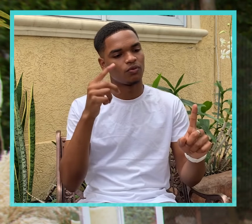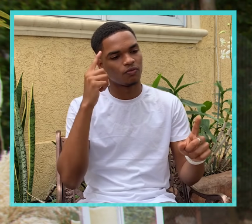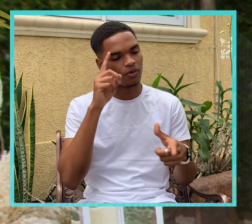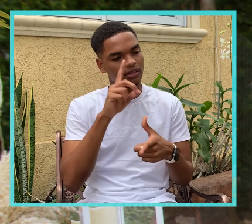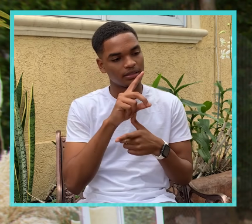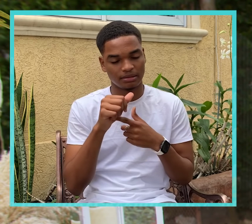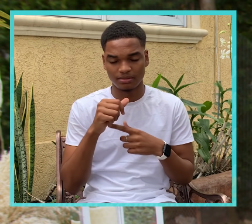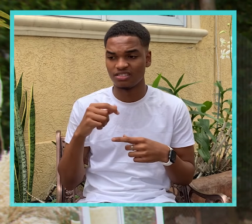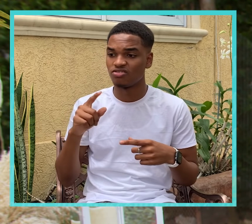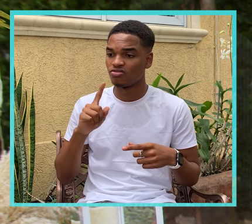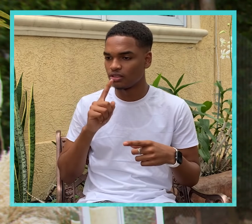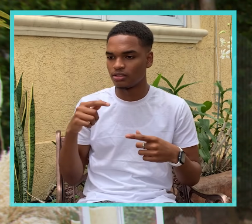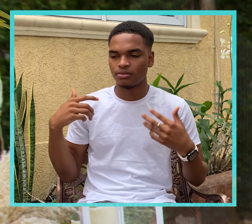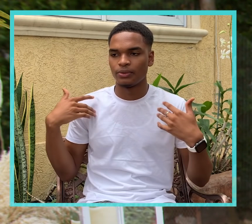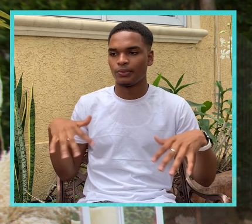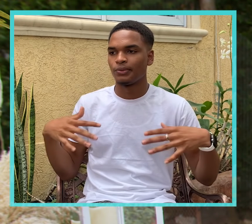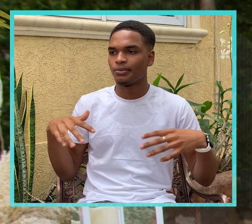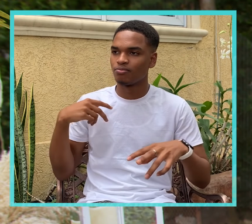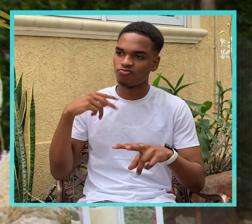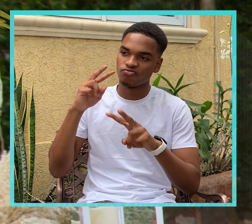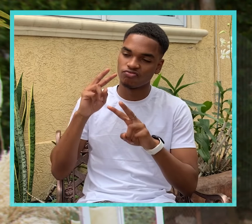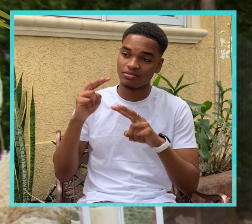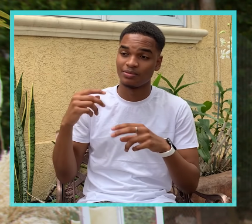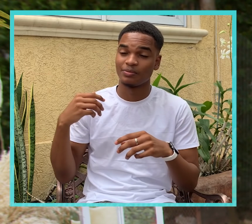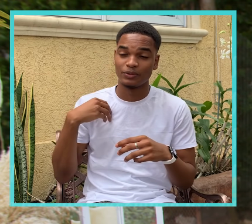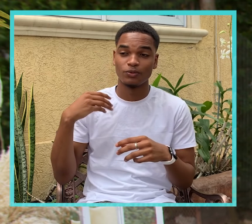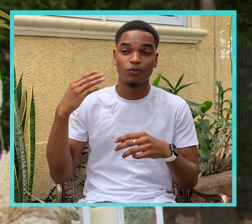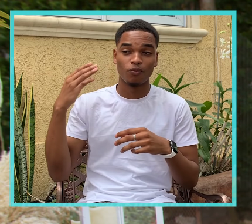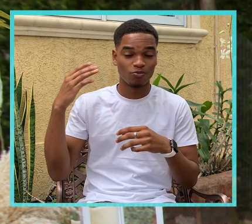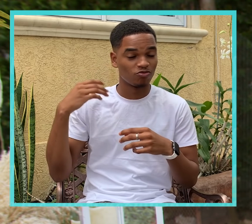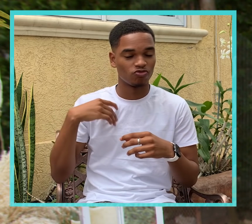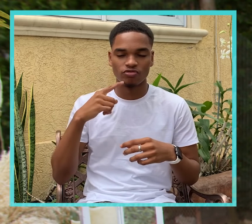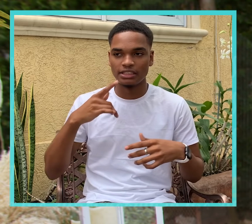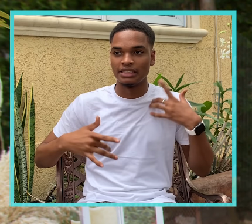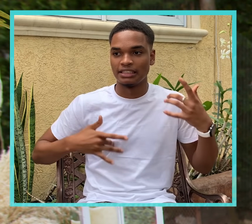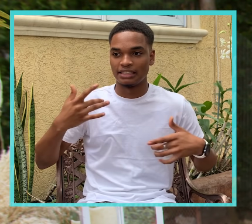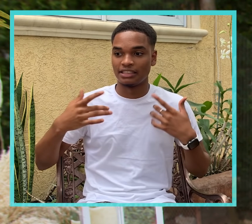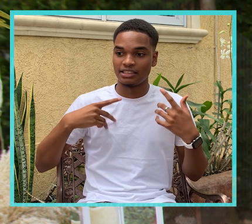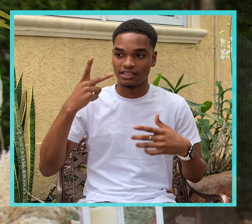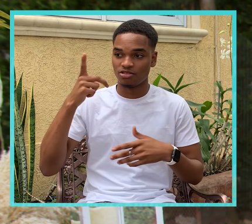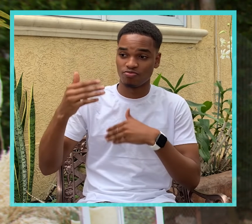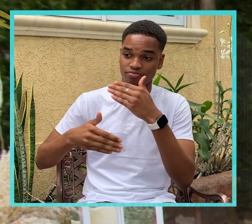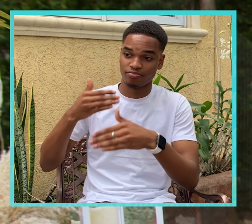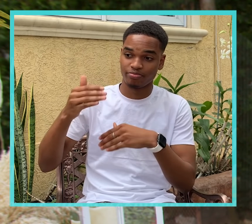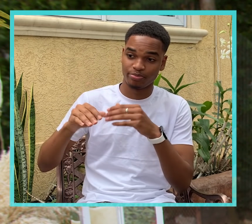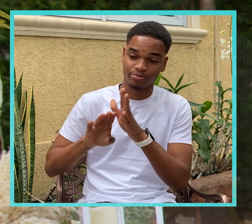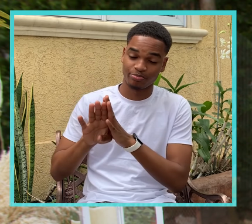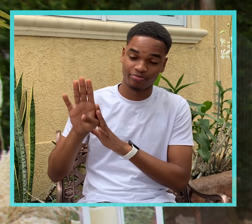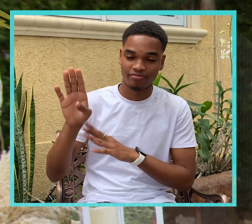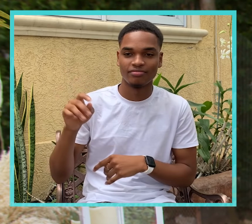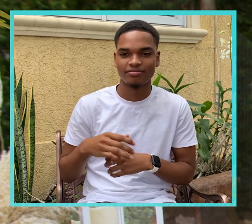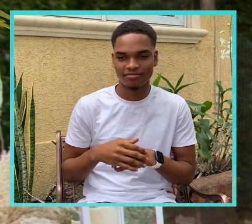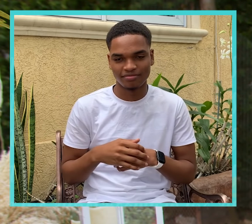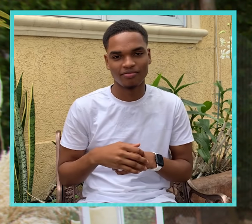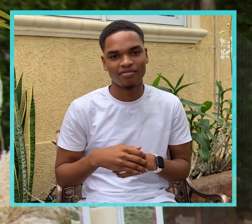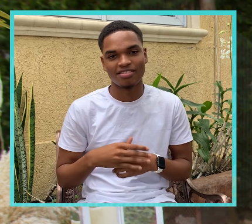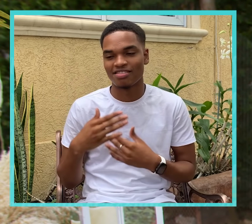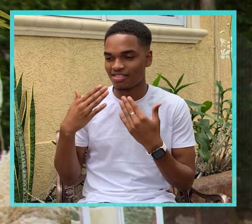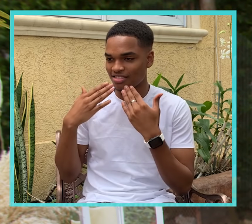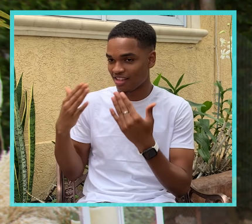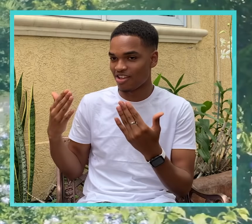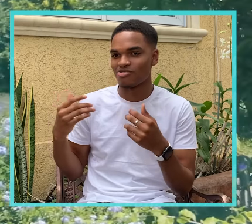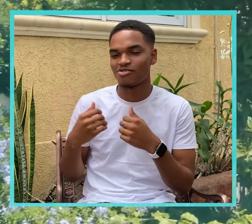amazing to watch. And I'm excited to see where it's going. I really am excited. Yeah, me too. I'm excited. Thank you. You're